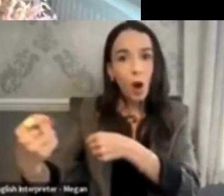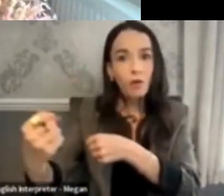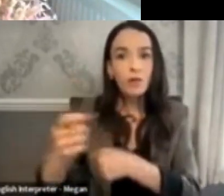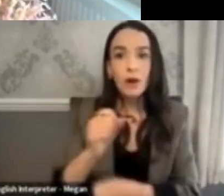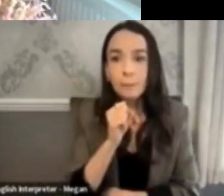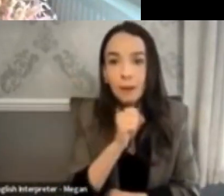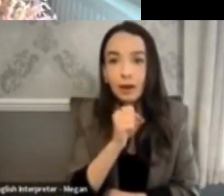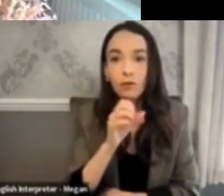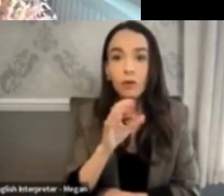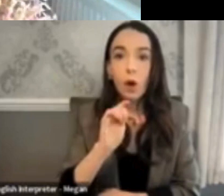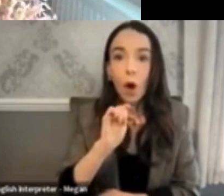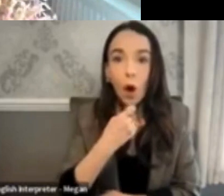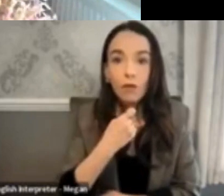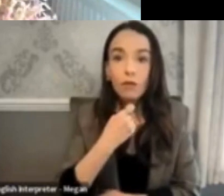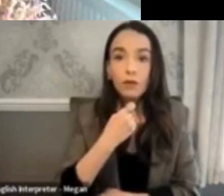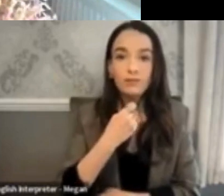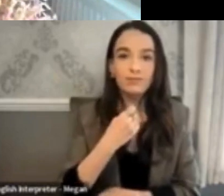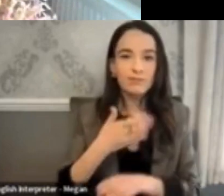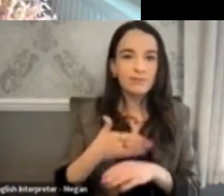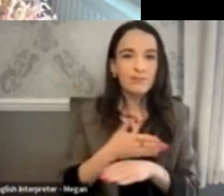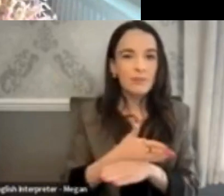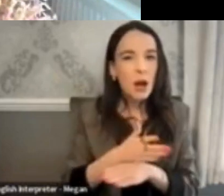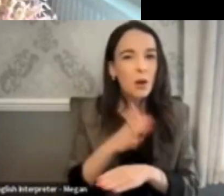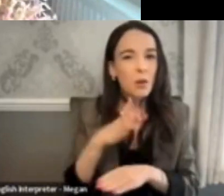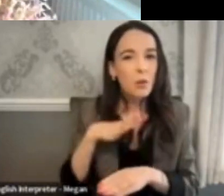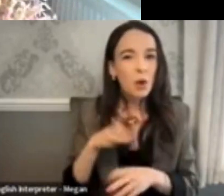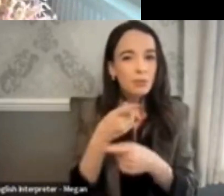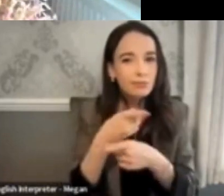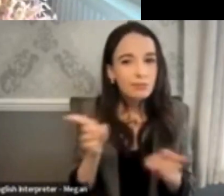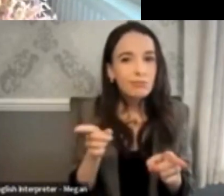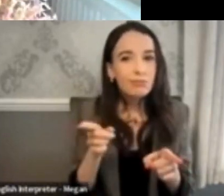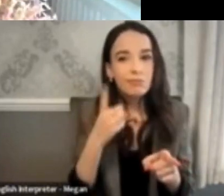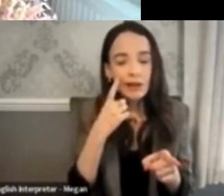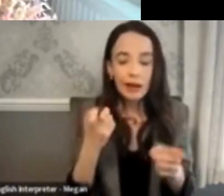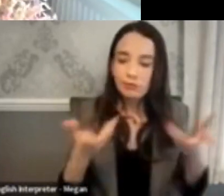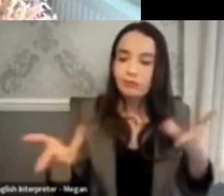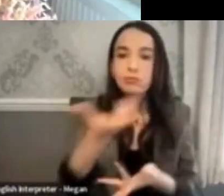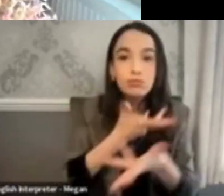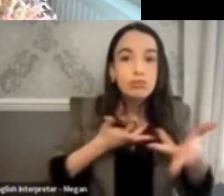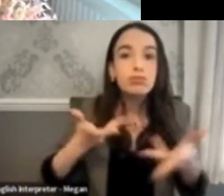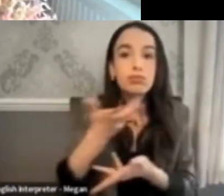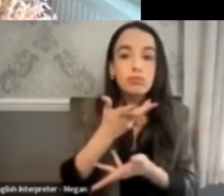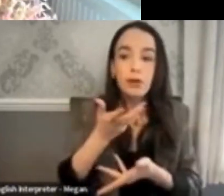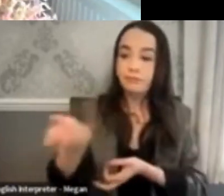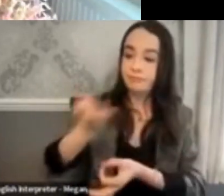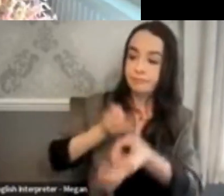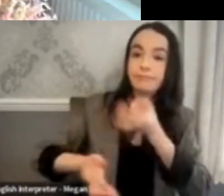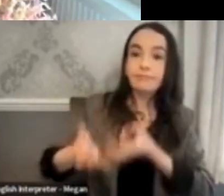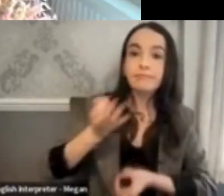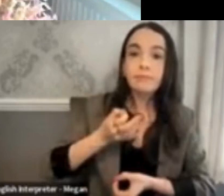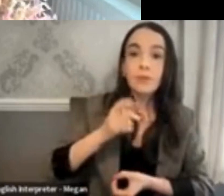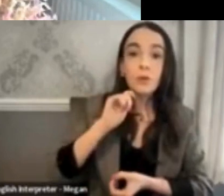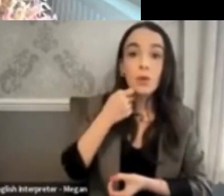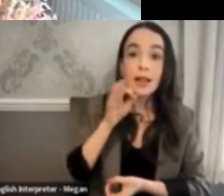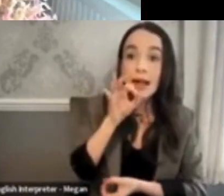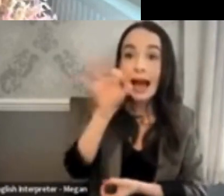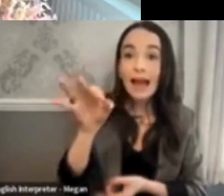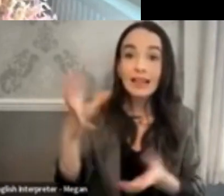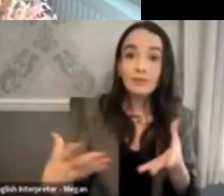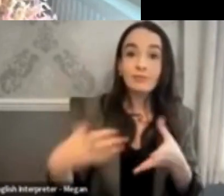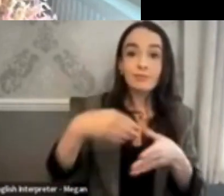session. But we do want today's session to provide an opportunity for discussion and for questions, so we will invite you to get